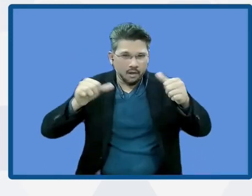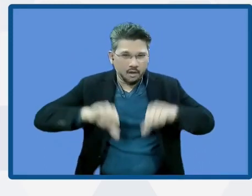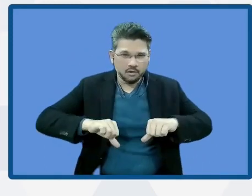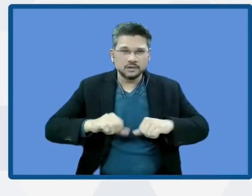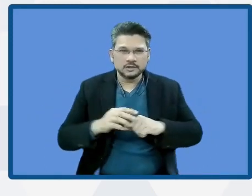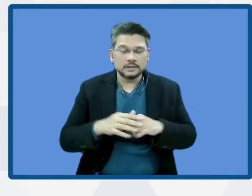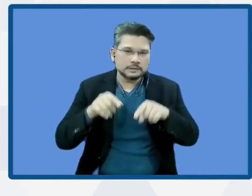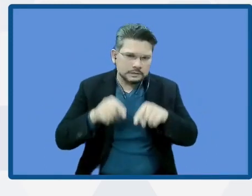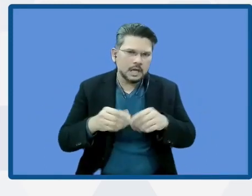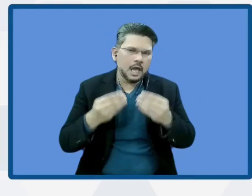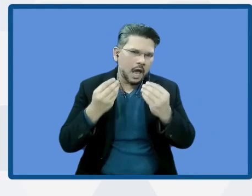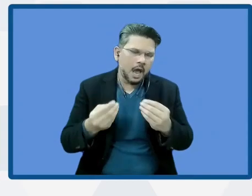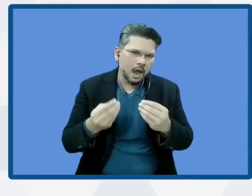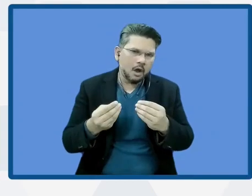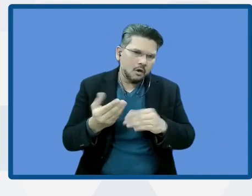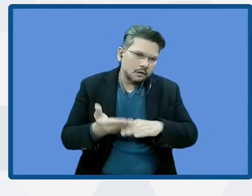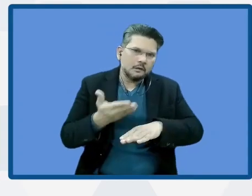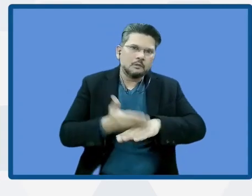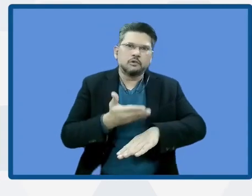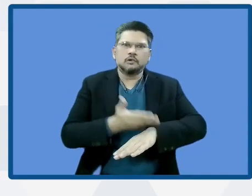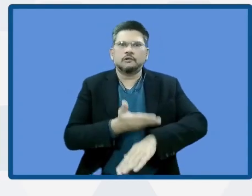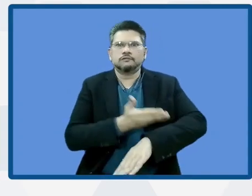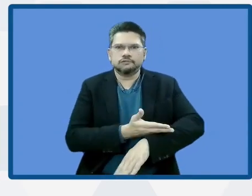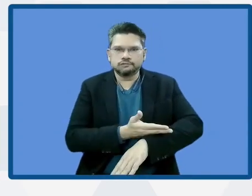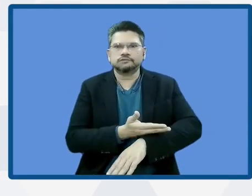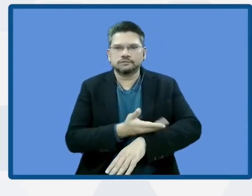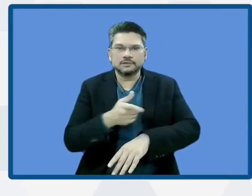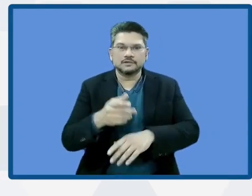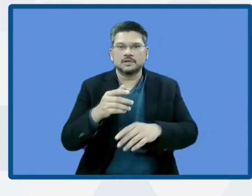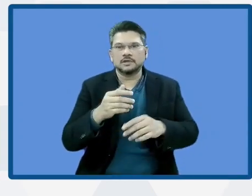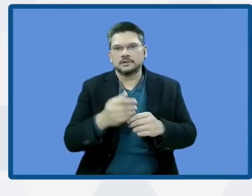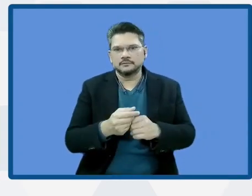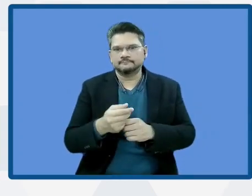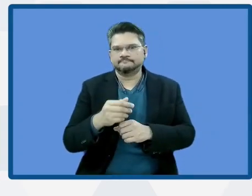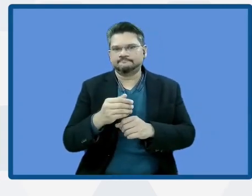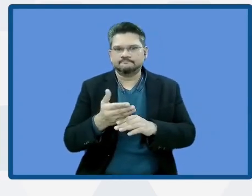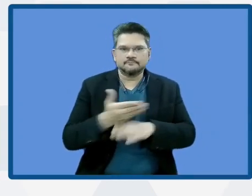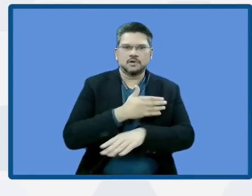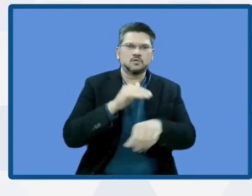improve the cost efficiency of early warning systems. Luis, you have the floor.